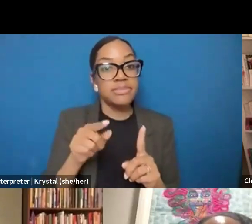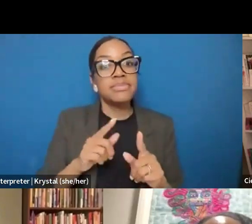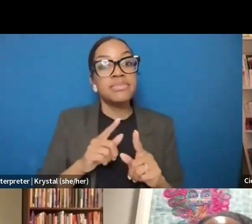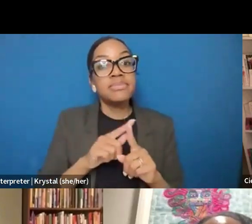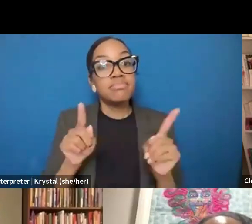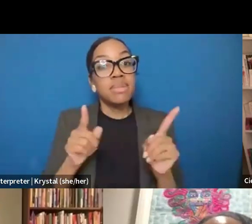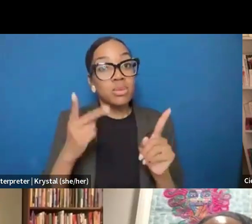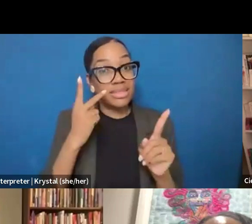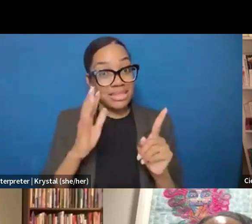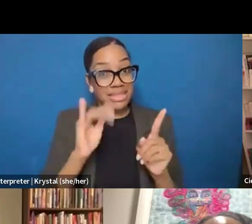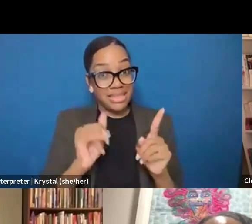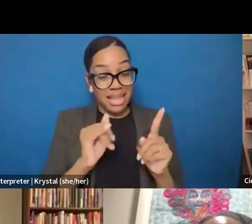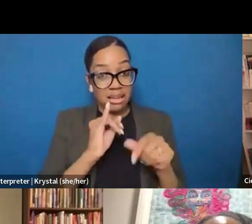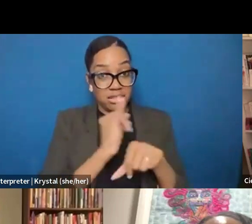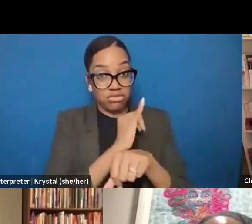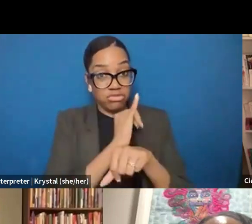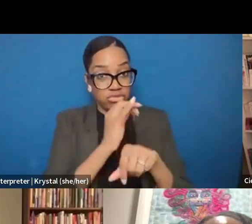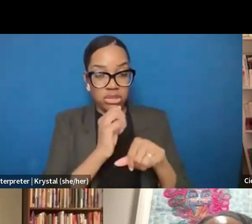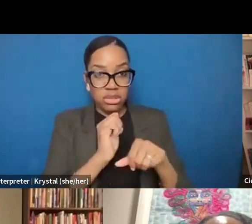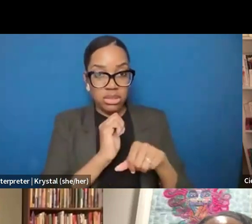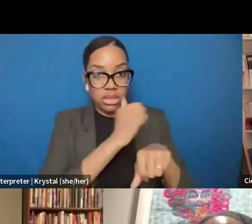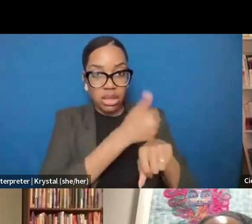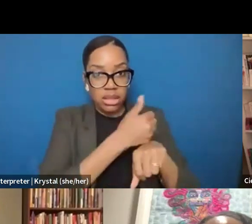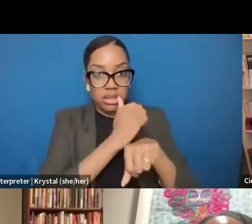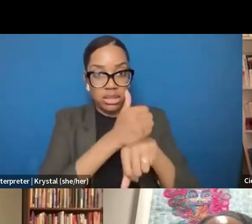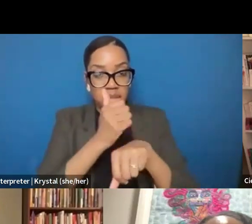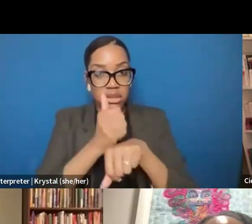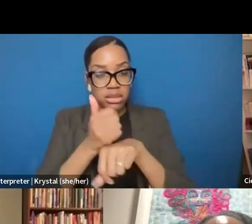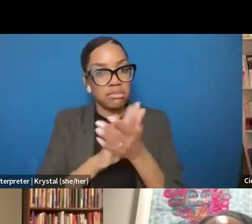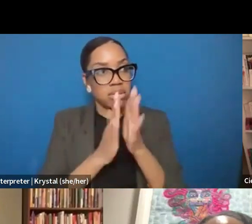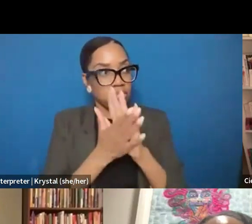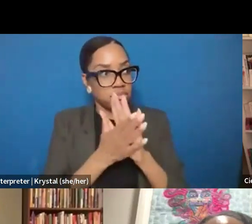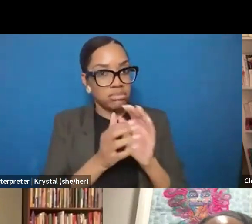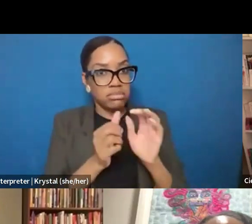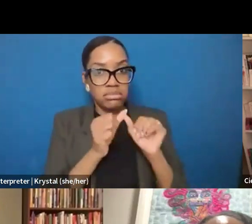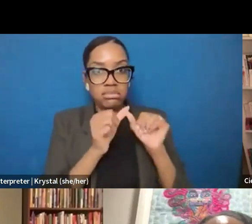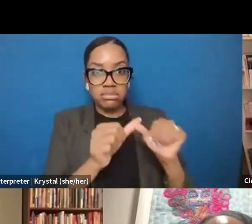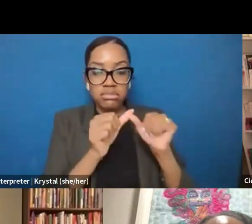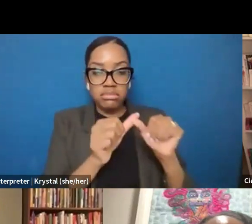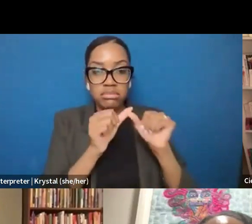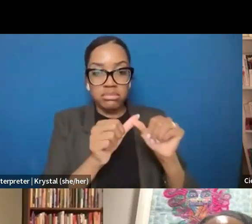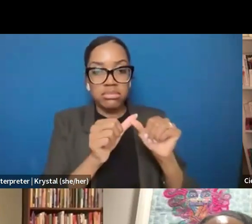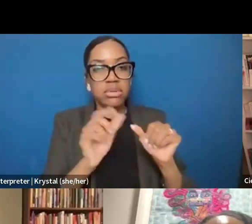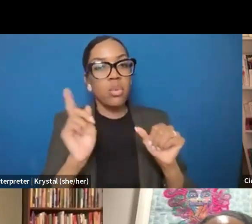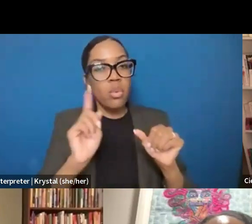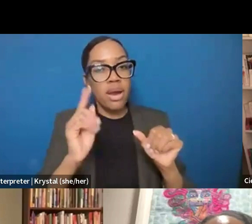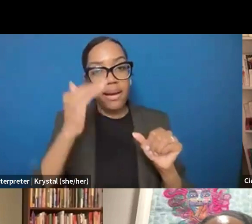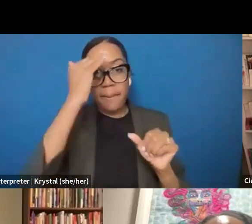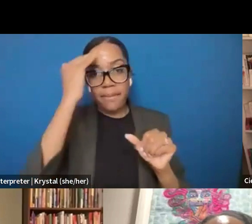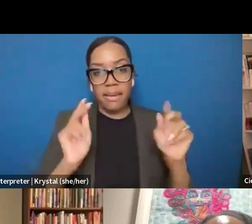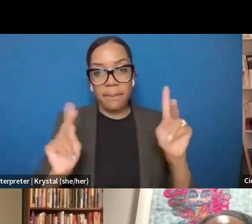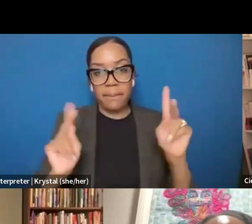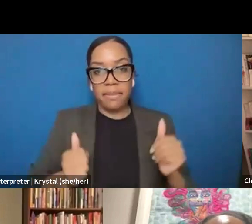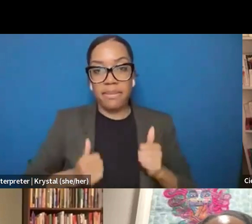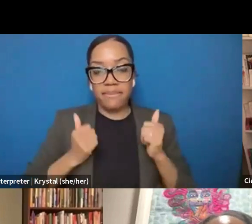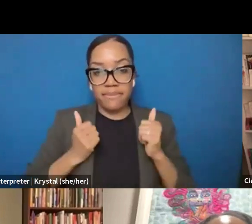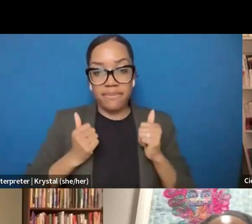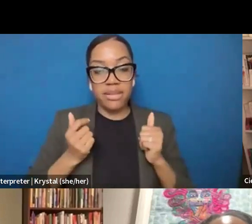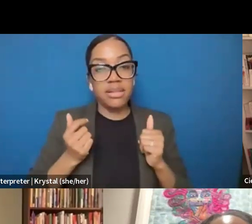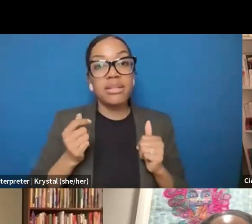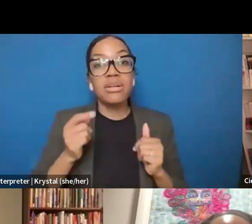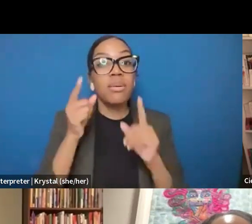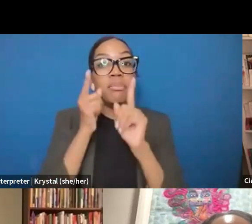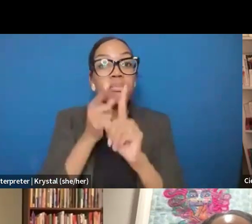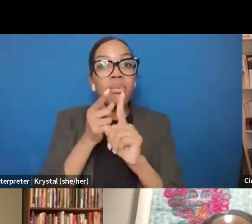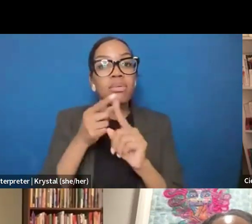of Black folks are, right? And so the thing that's important to lift up is that we don't just have individual Black teachers scattered all over